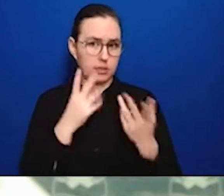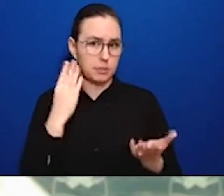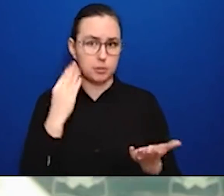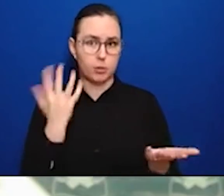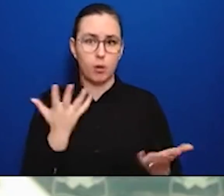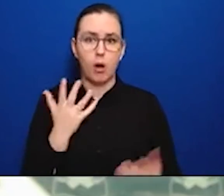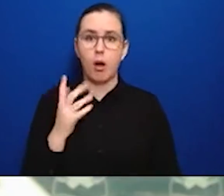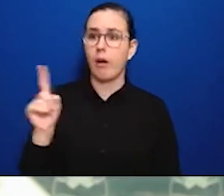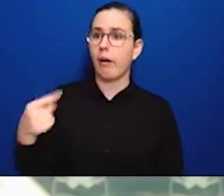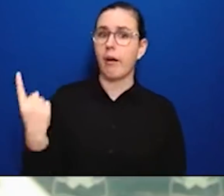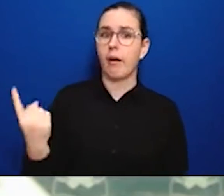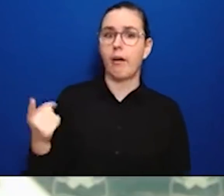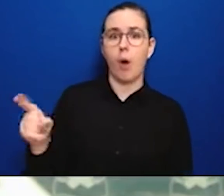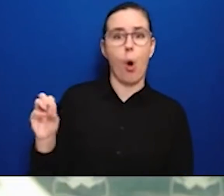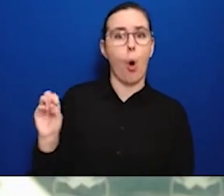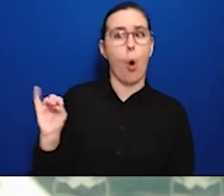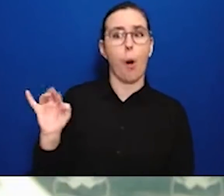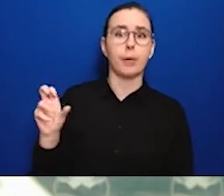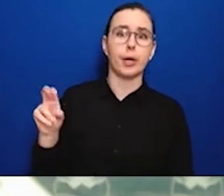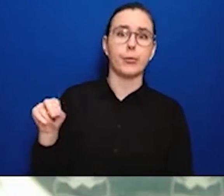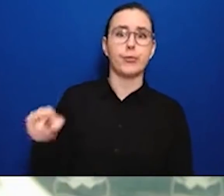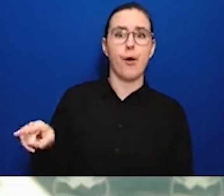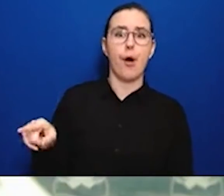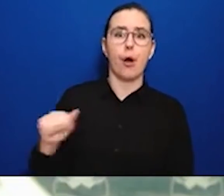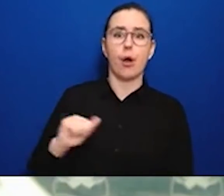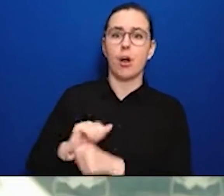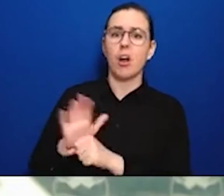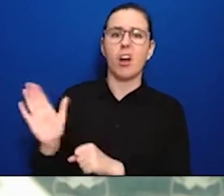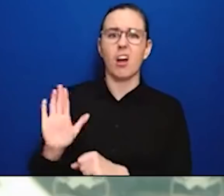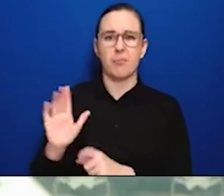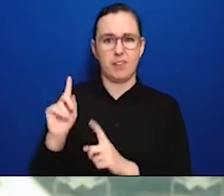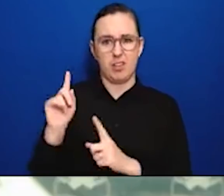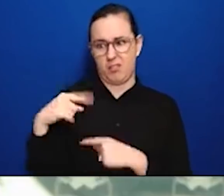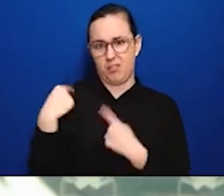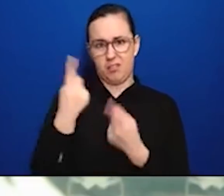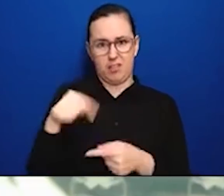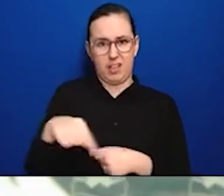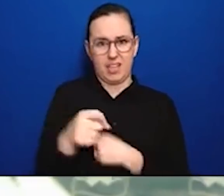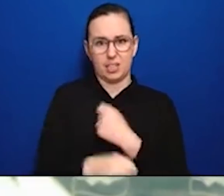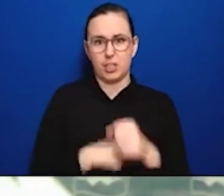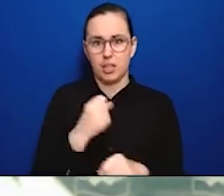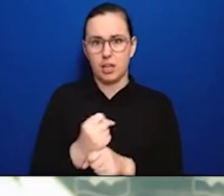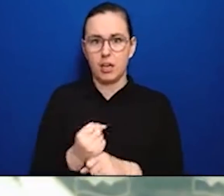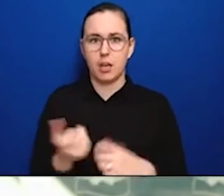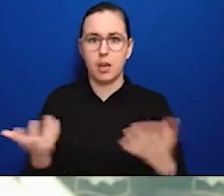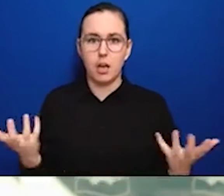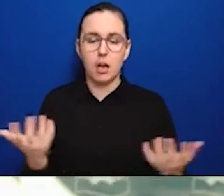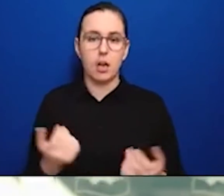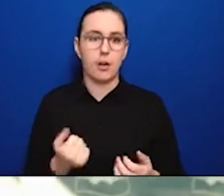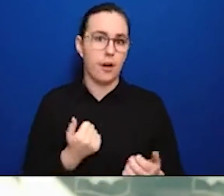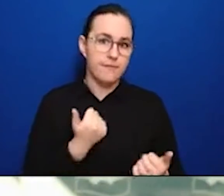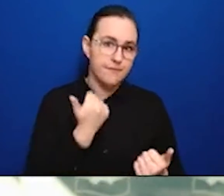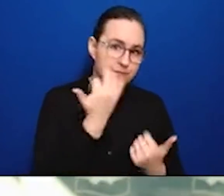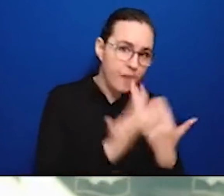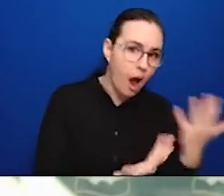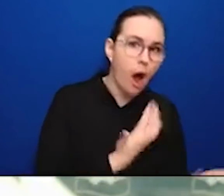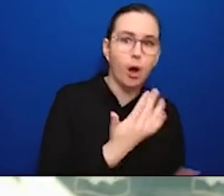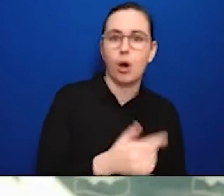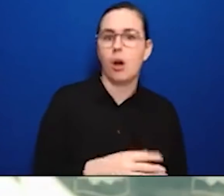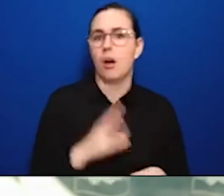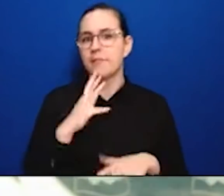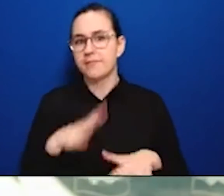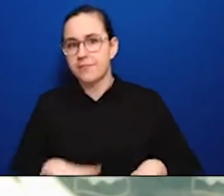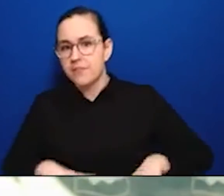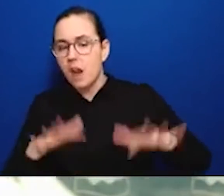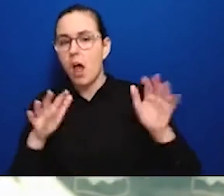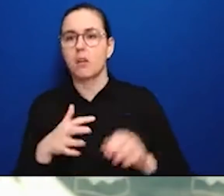over the past year, it has been Omicron, it has been fires, it has been floods, it has been heat dome, it has been a whole range of emergencies that the